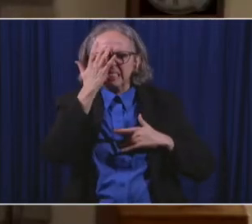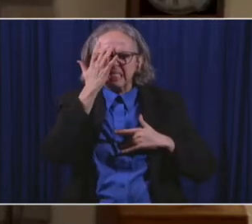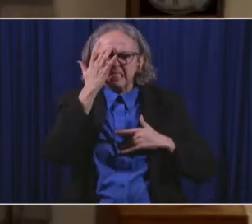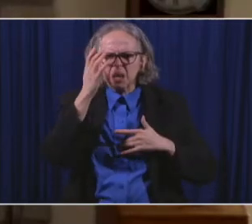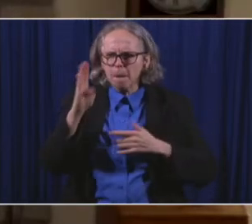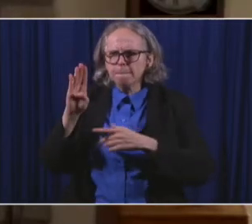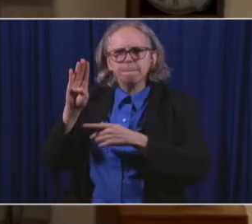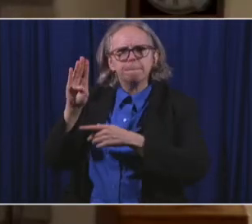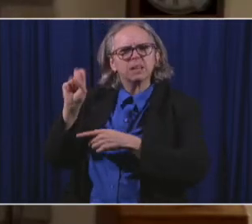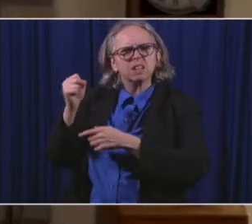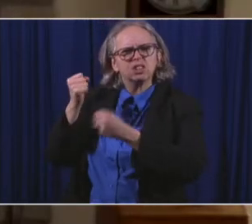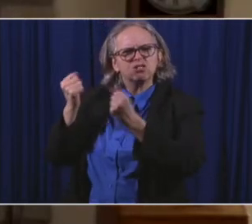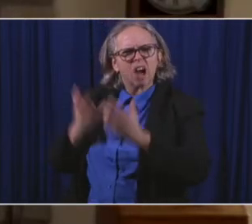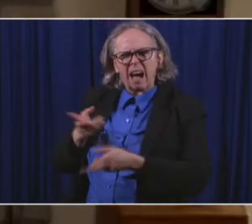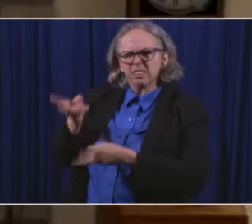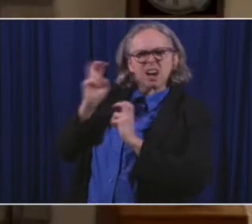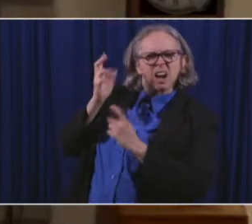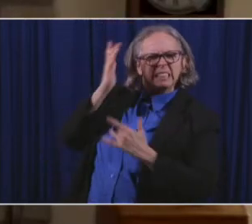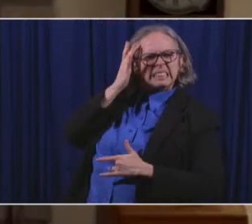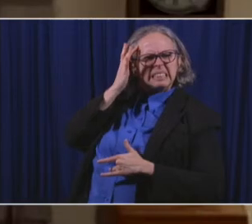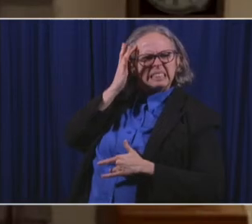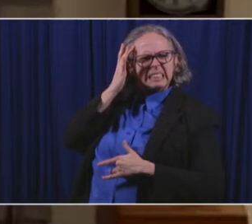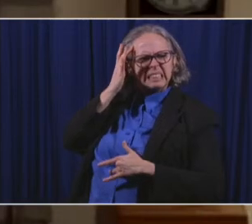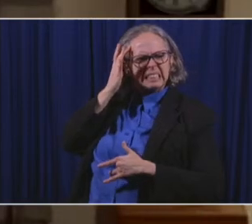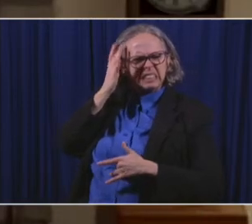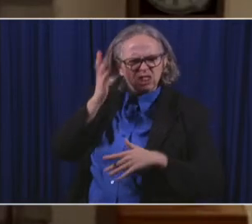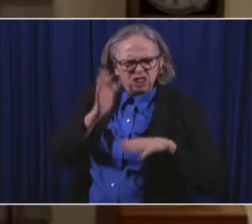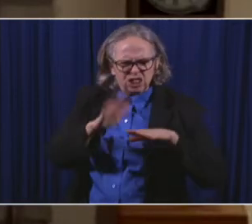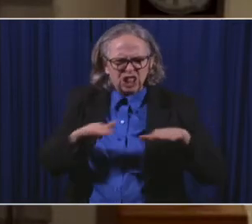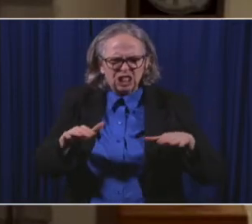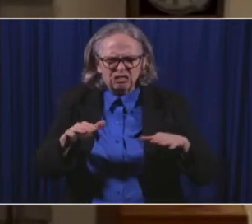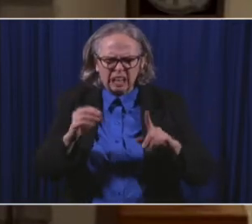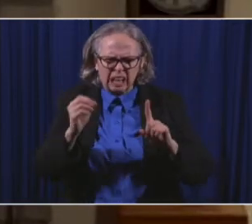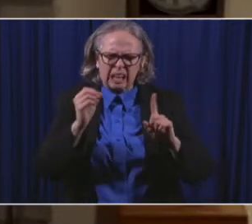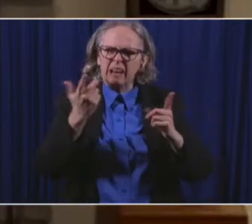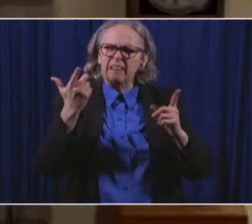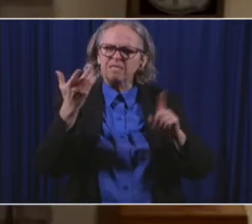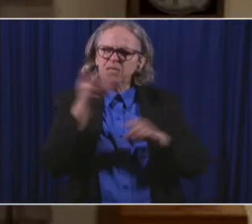who are quarantined. So if you look at these numbers,